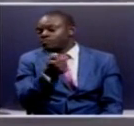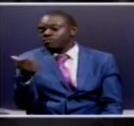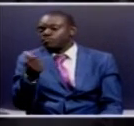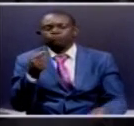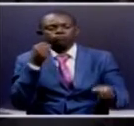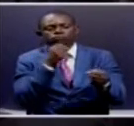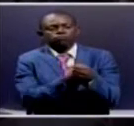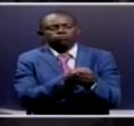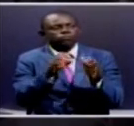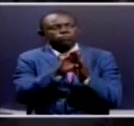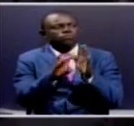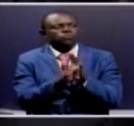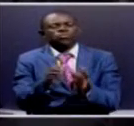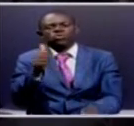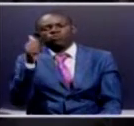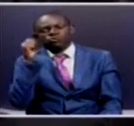claim that